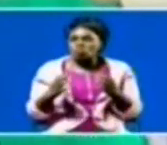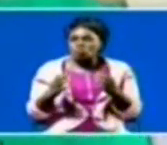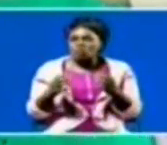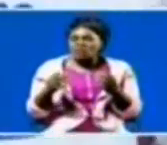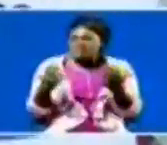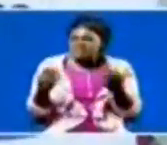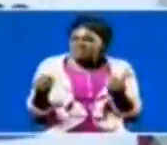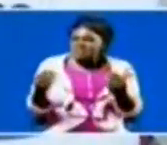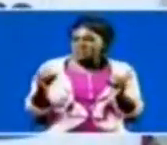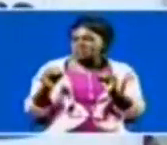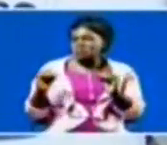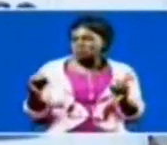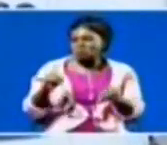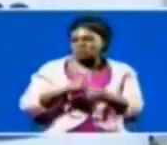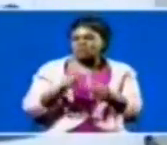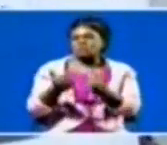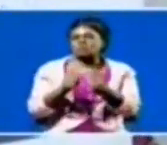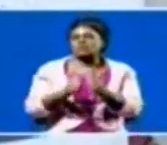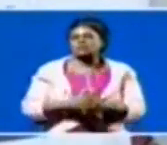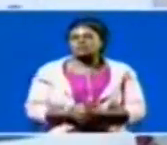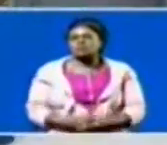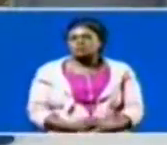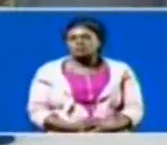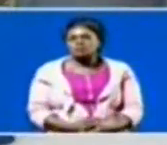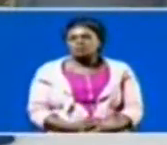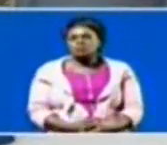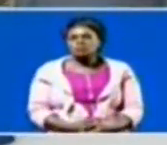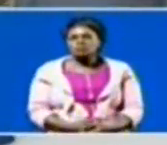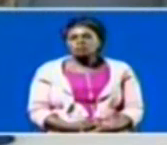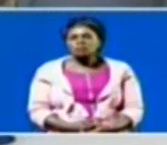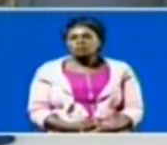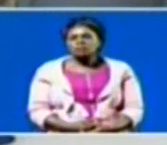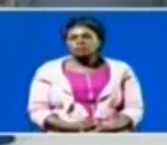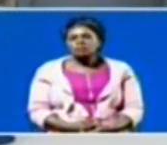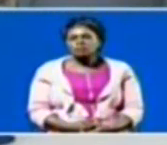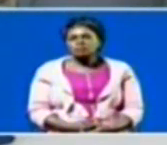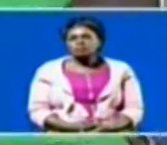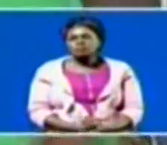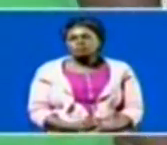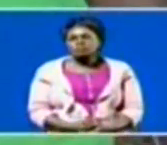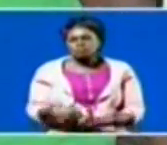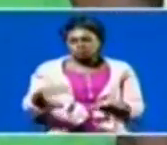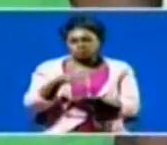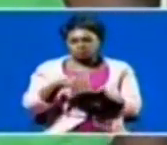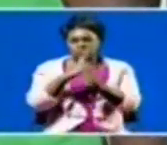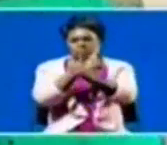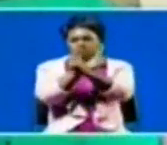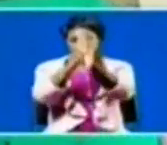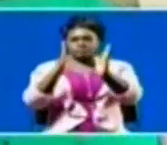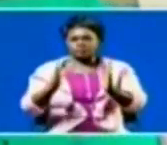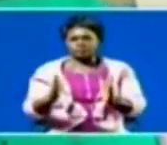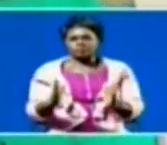a walk in the park. Castro Gendo. Castro, central